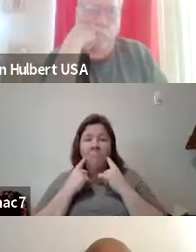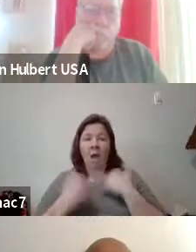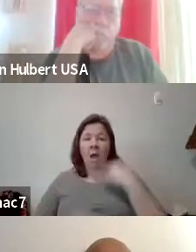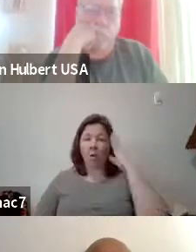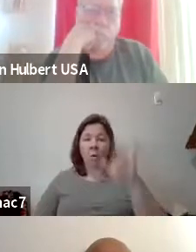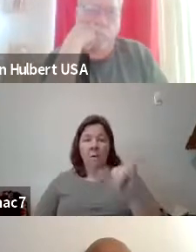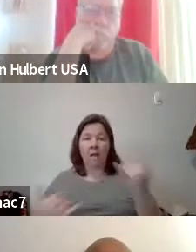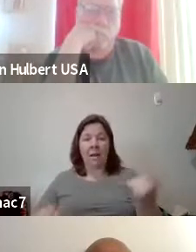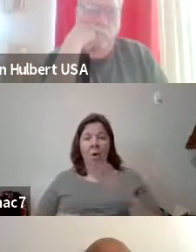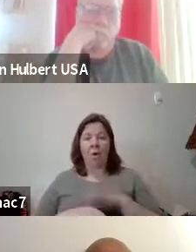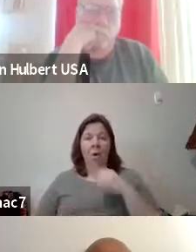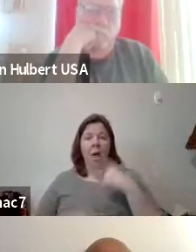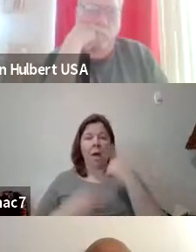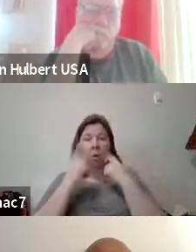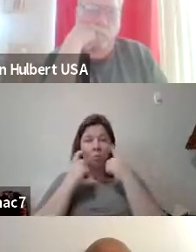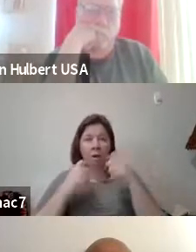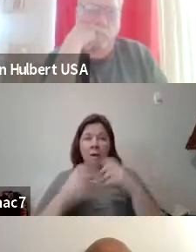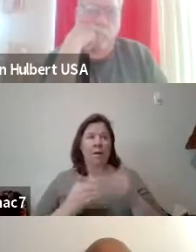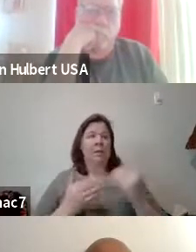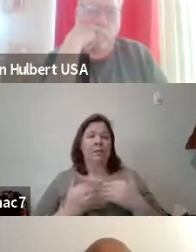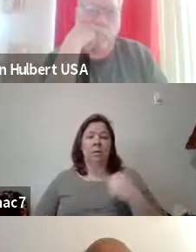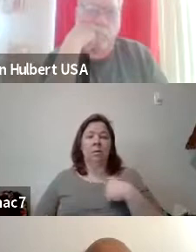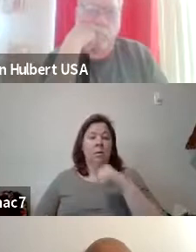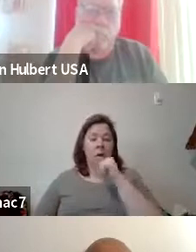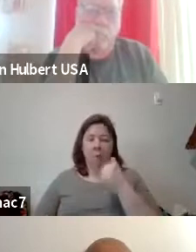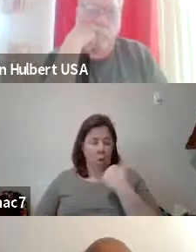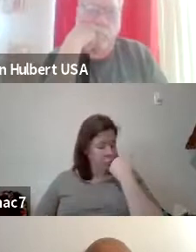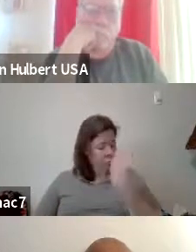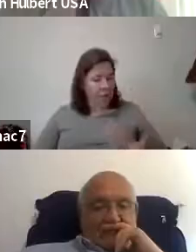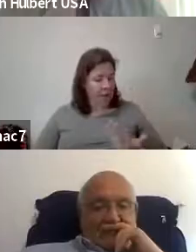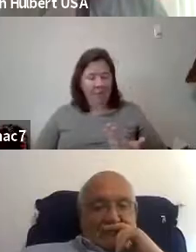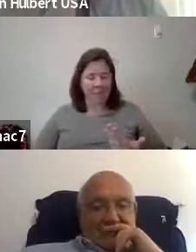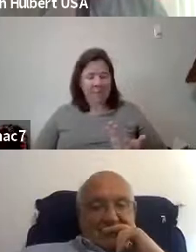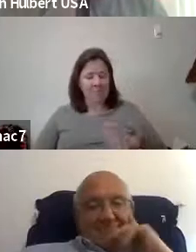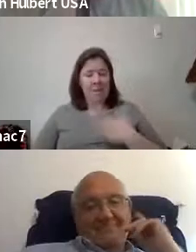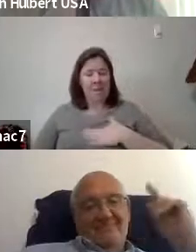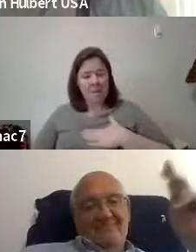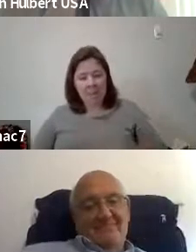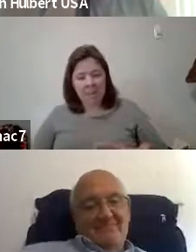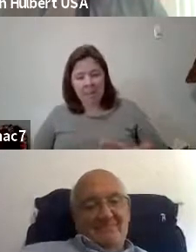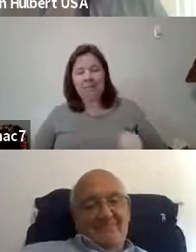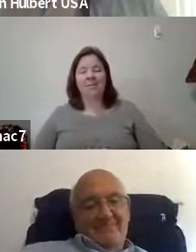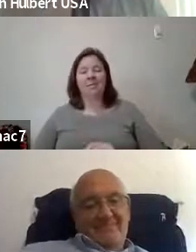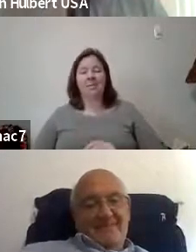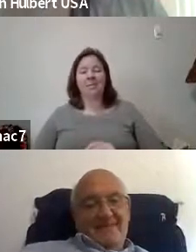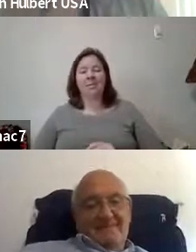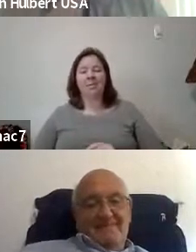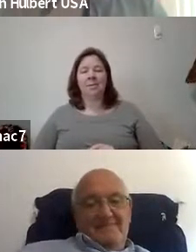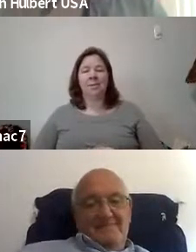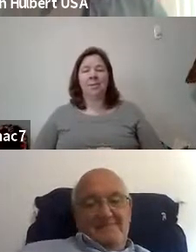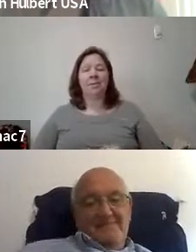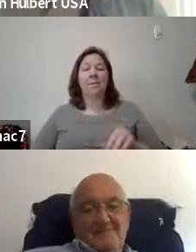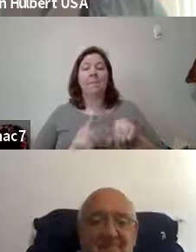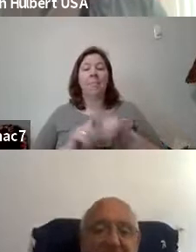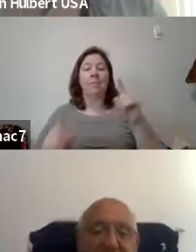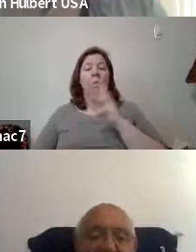have been on this call that I'm a crier. I'm not ashamed to admit it. Like Maria said, the